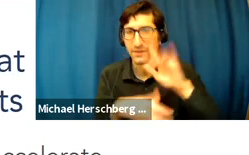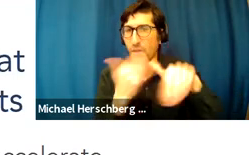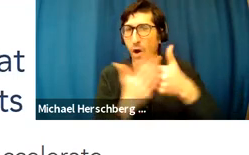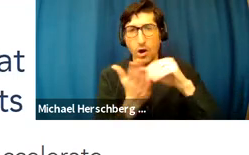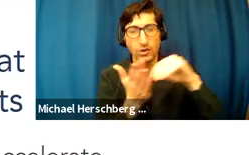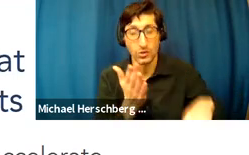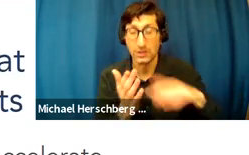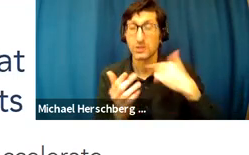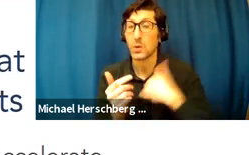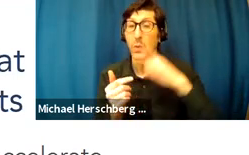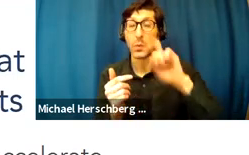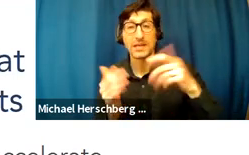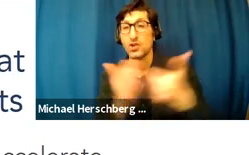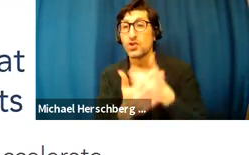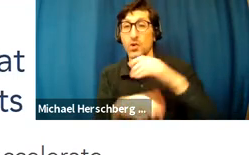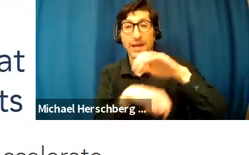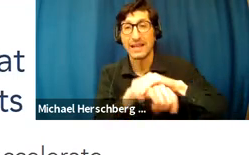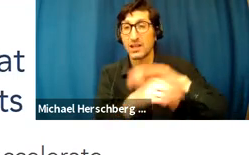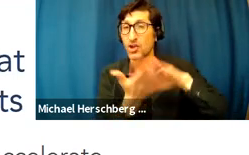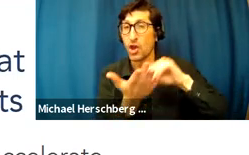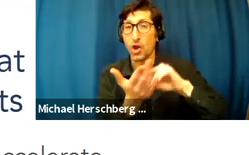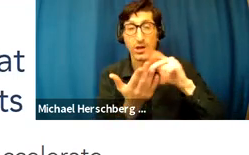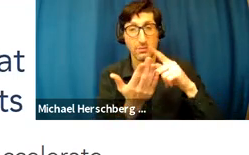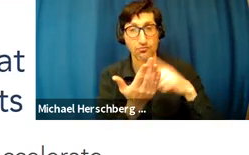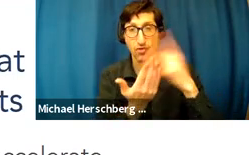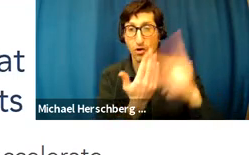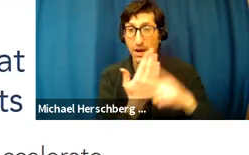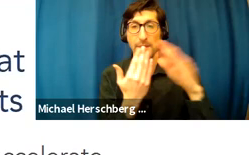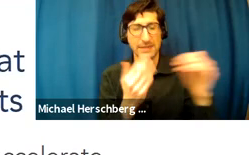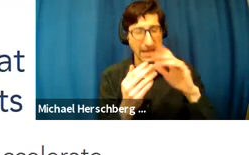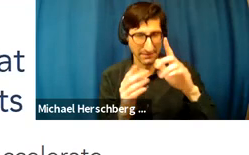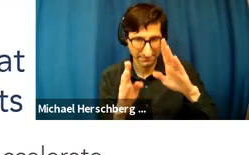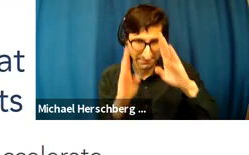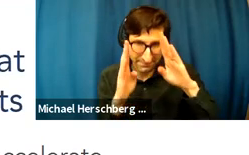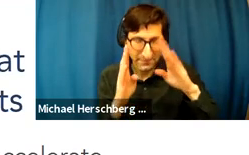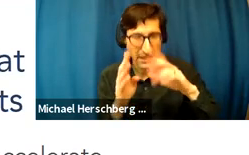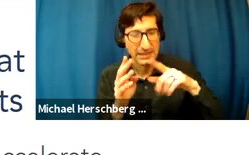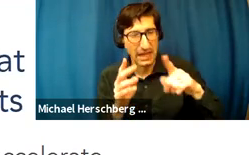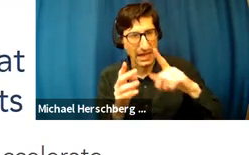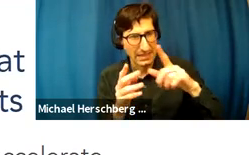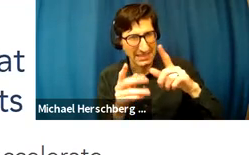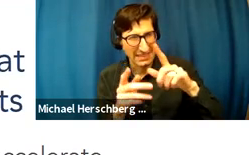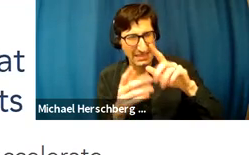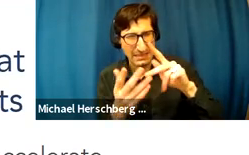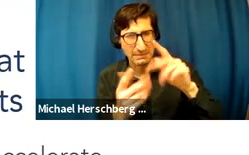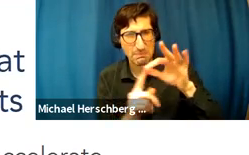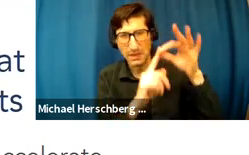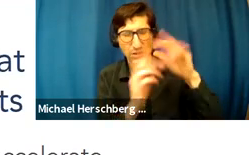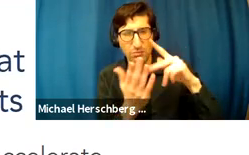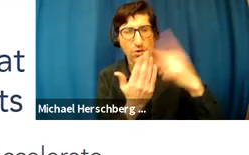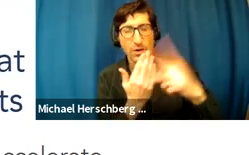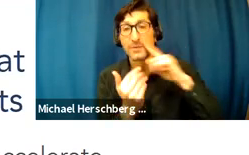to innovate new English learner programs, paying particular attention to programs that meet the needs of English learners with